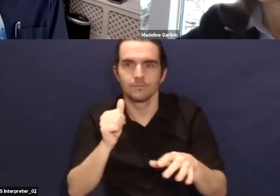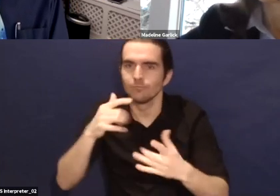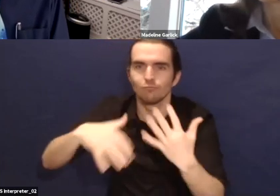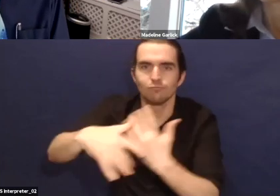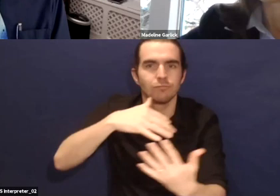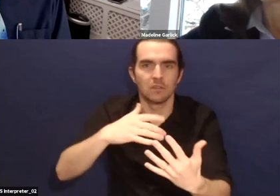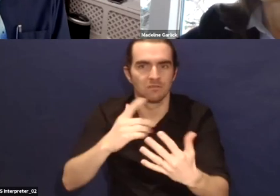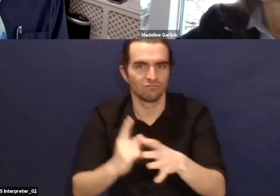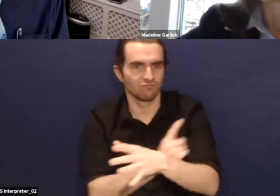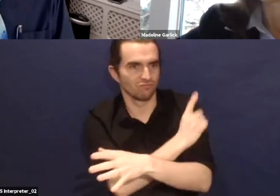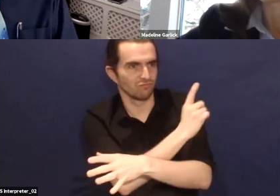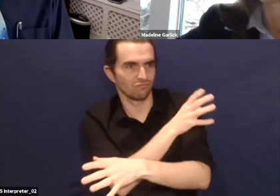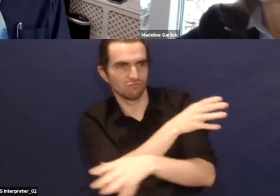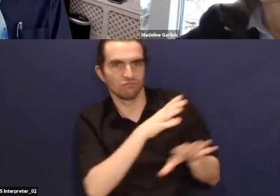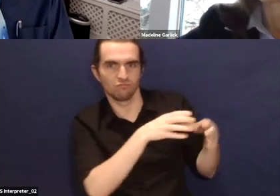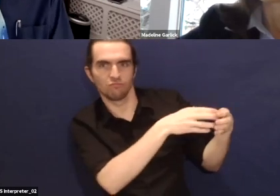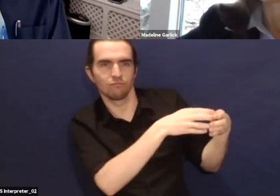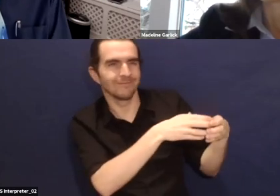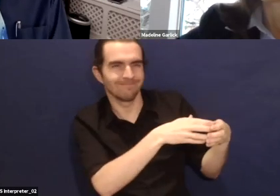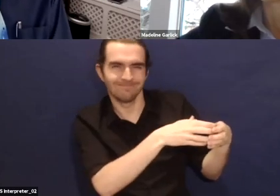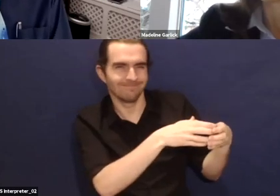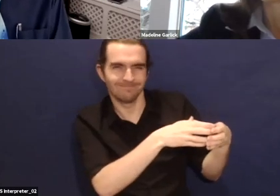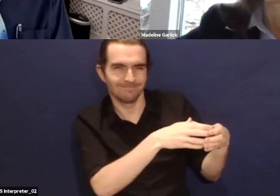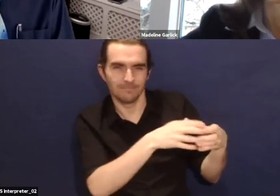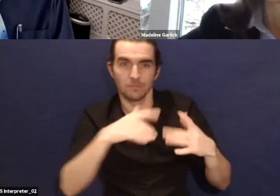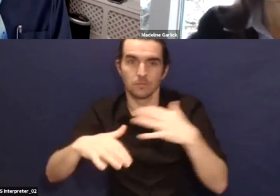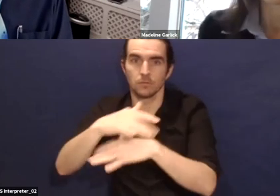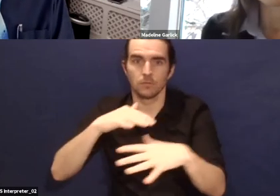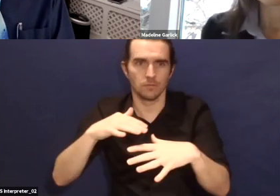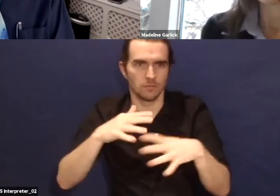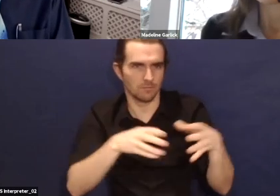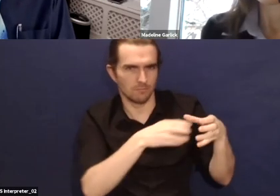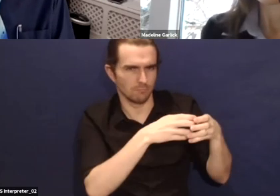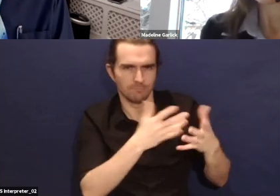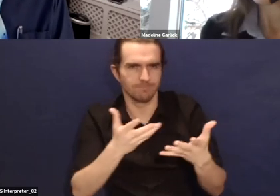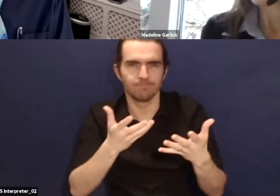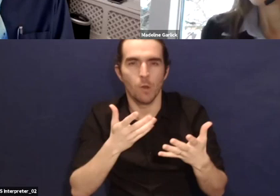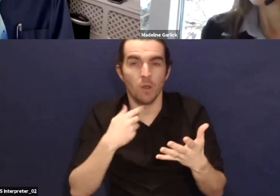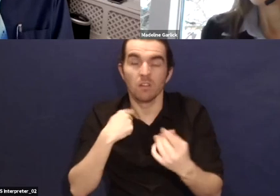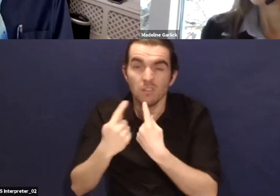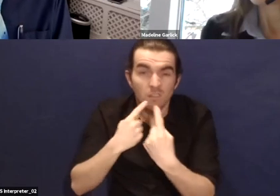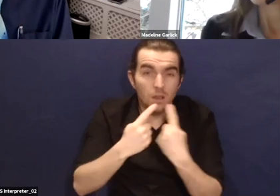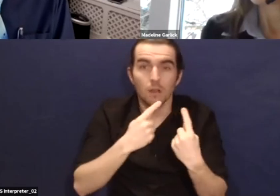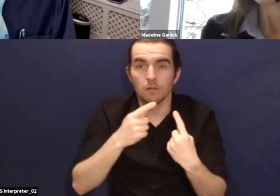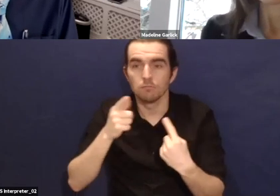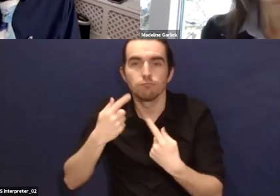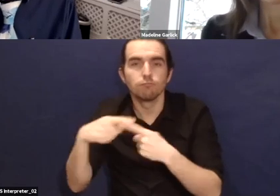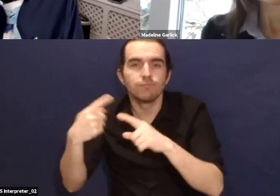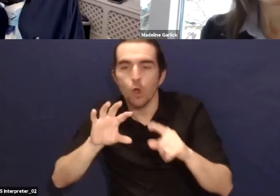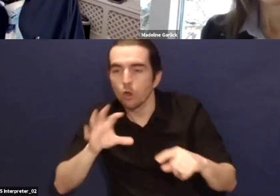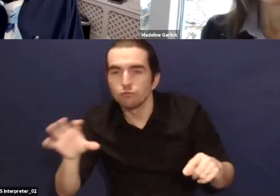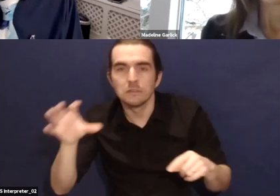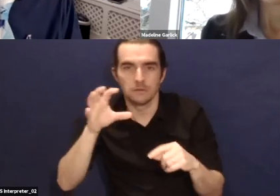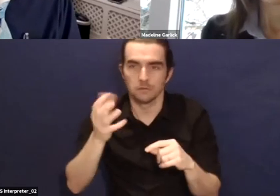about countries that needed a lot of support in order to host what is now